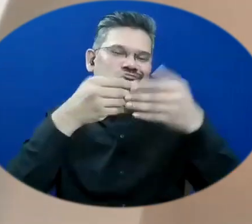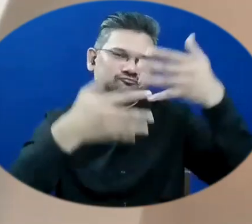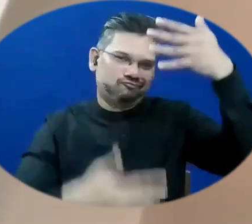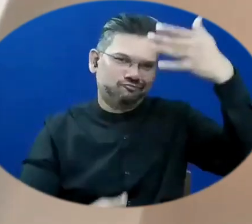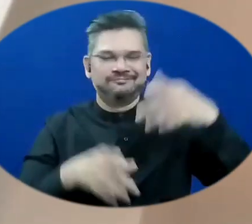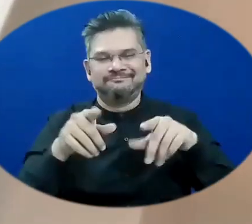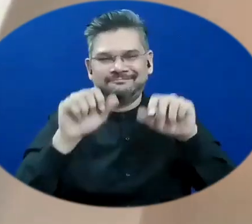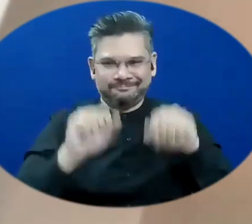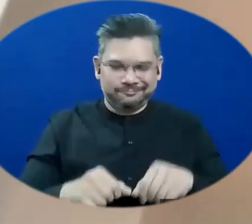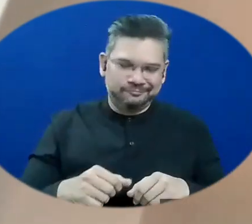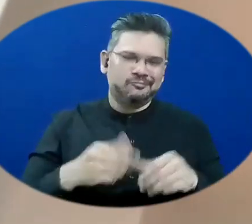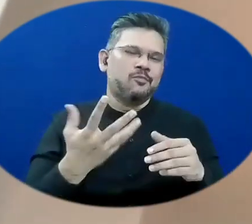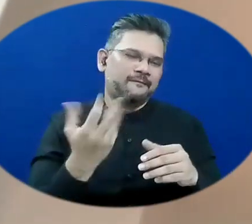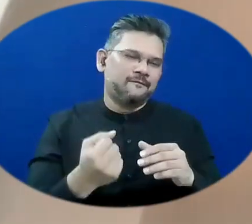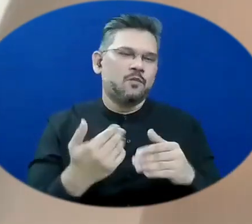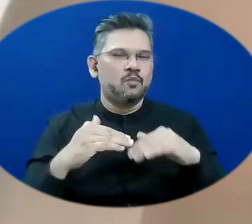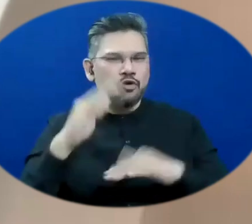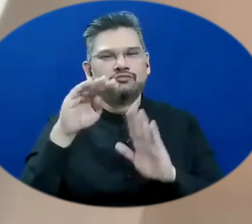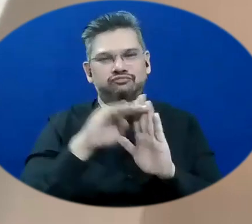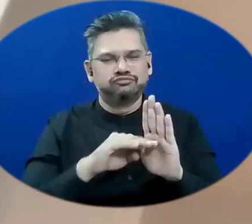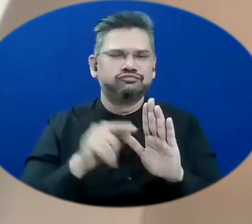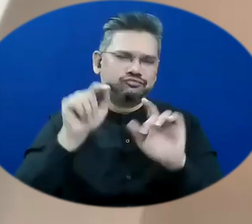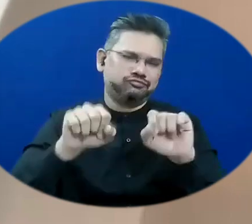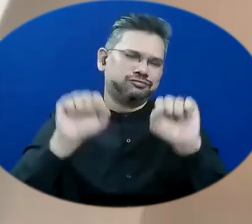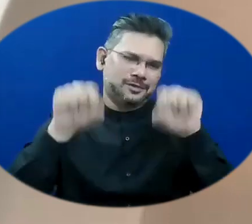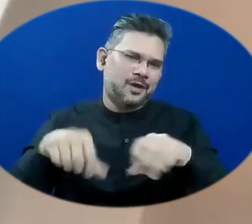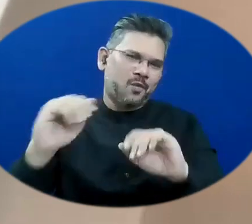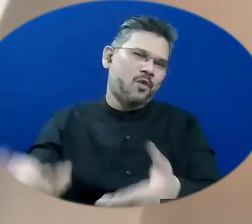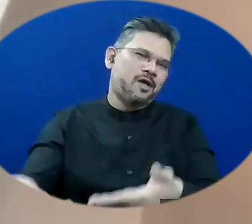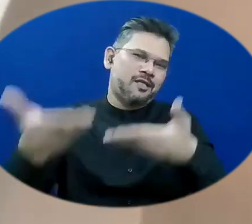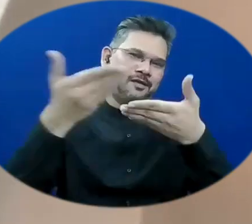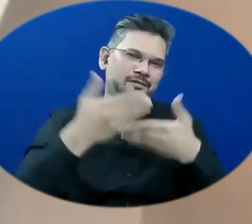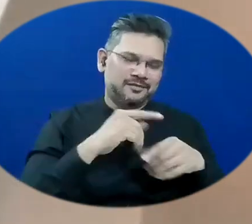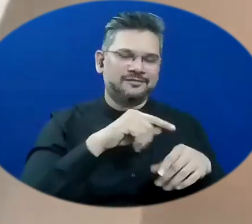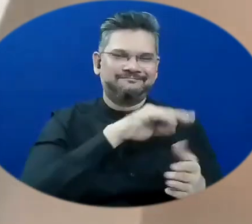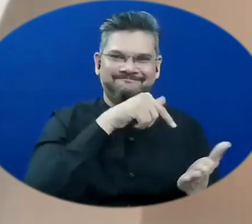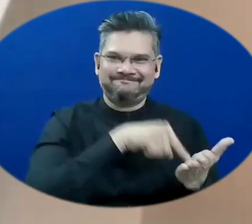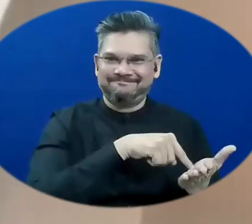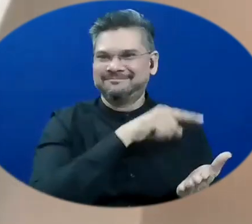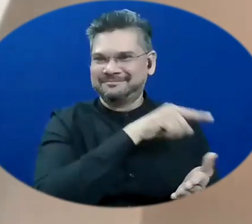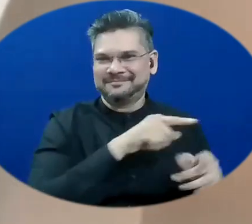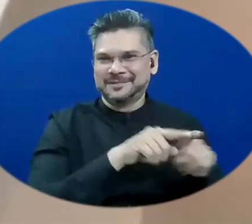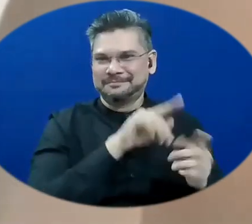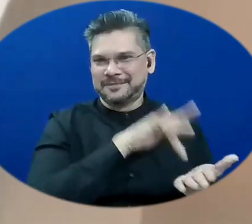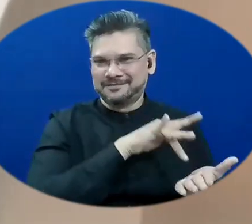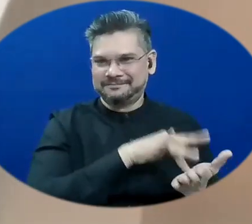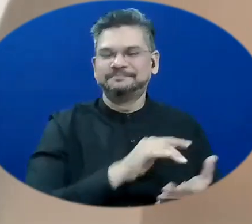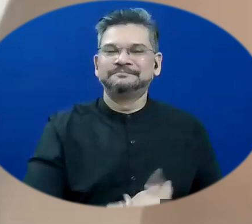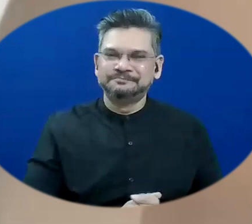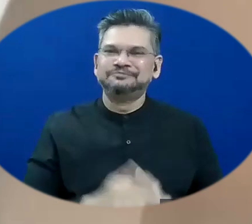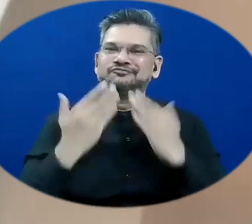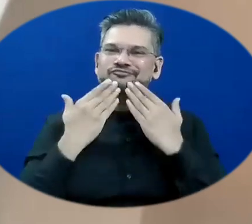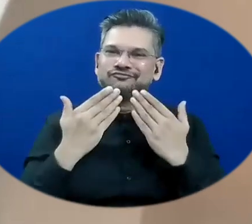Santiago de Compostela. So thank you all for hearing. And this video that you just saw, it's